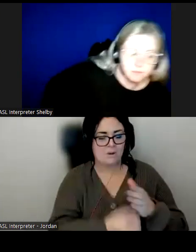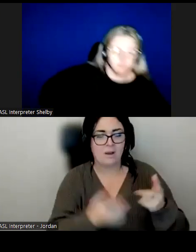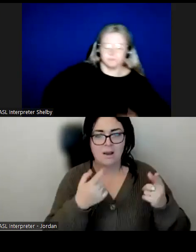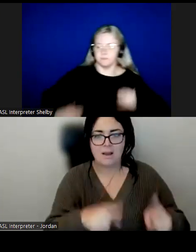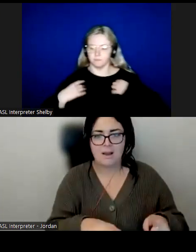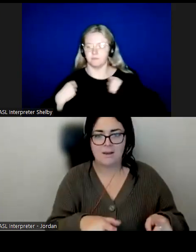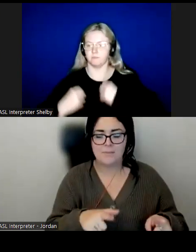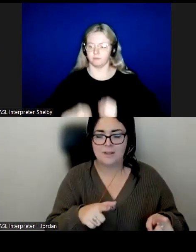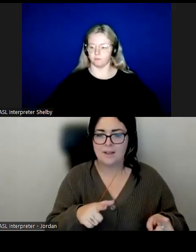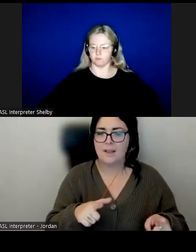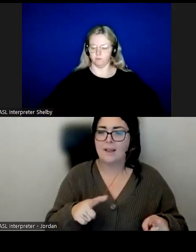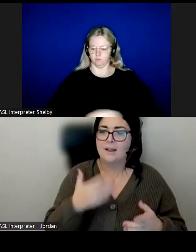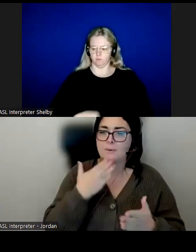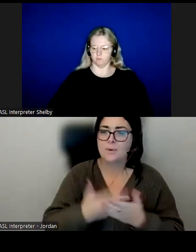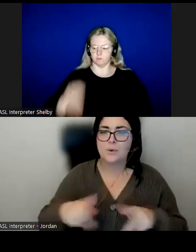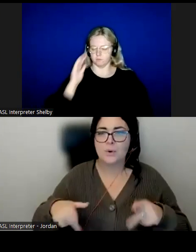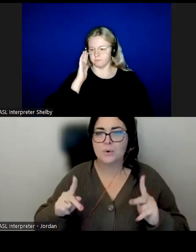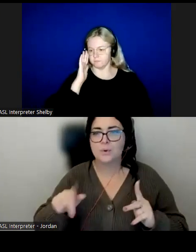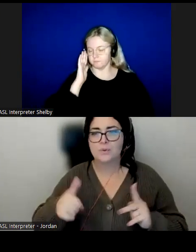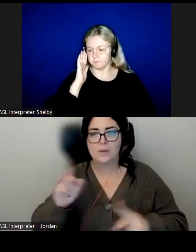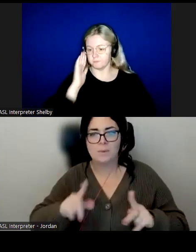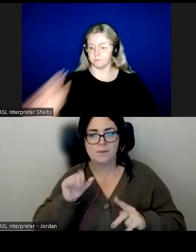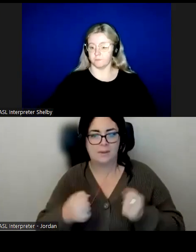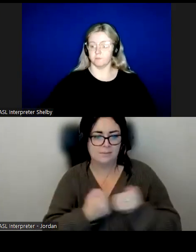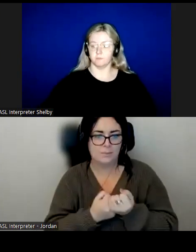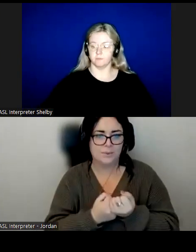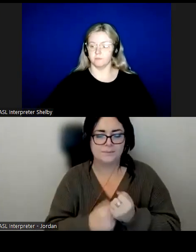you're providing an opportunity for other people to support you.